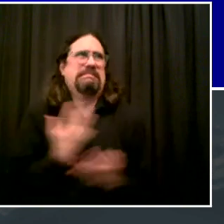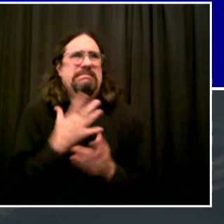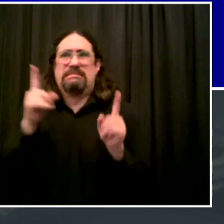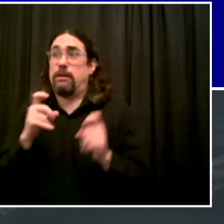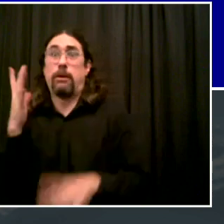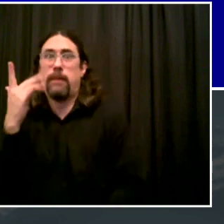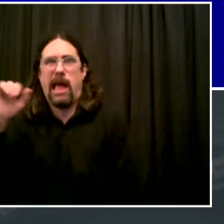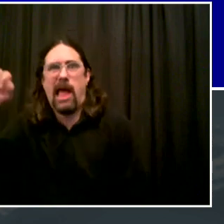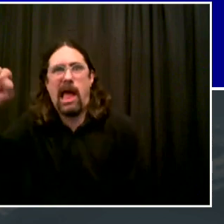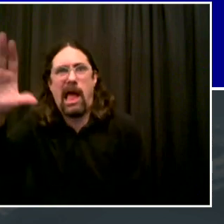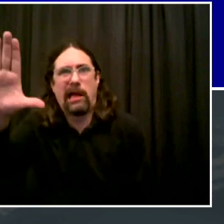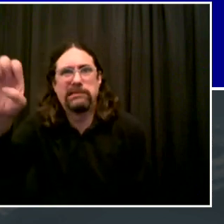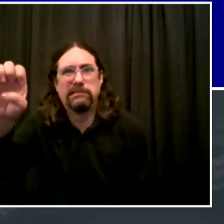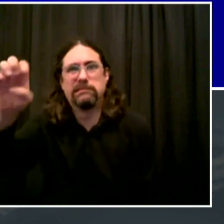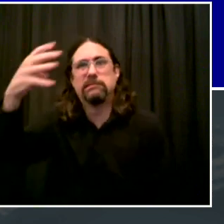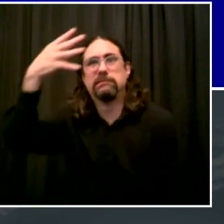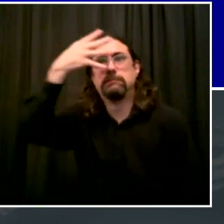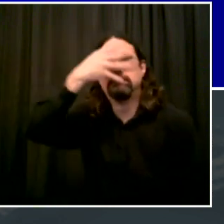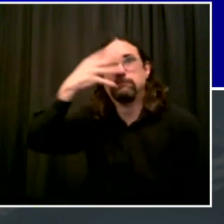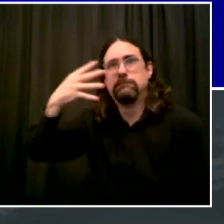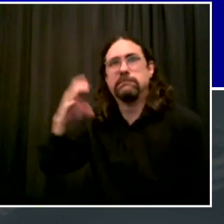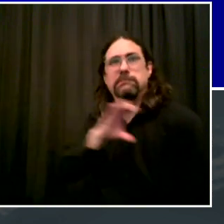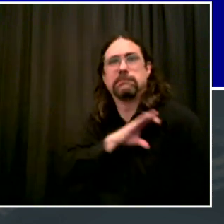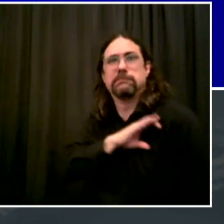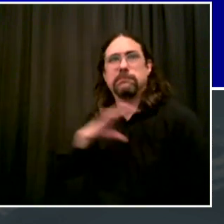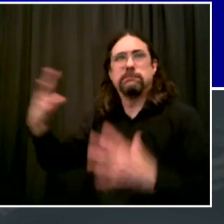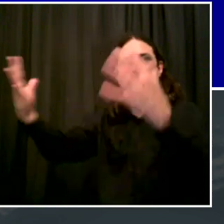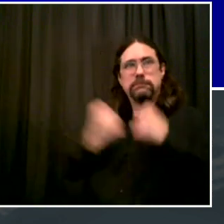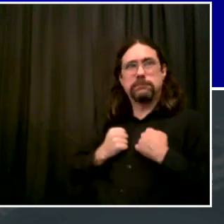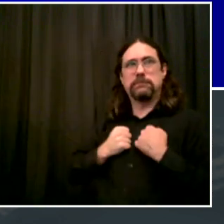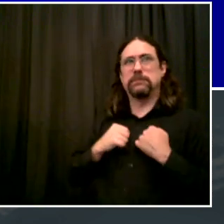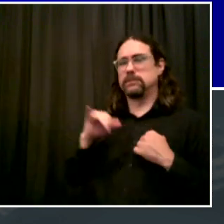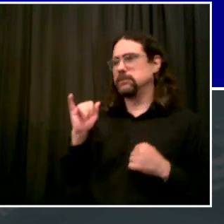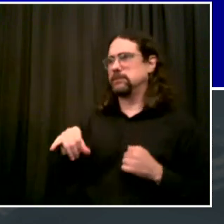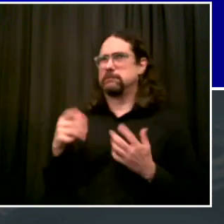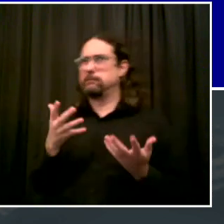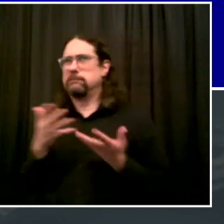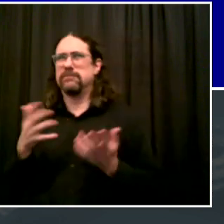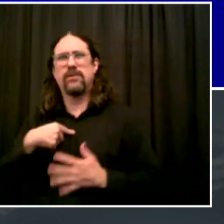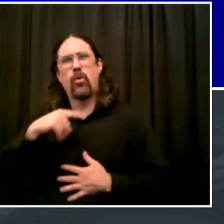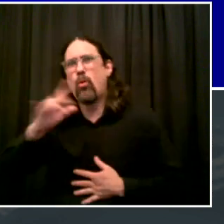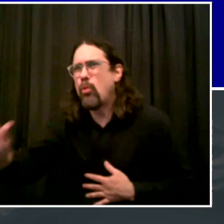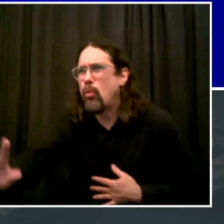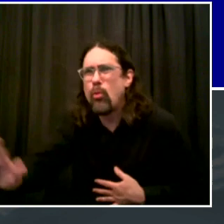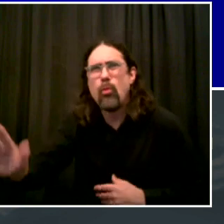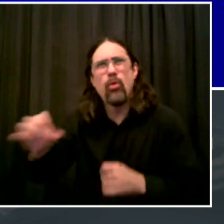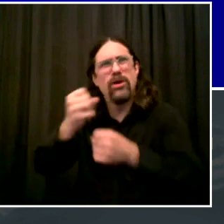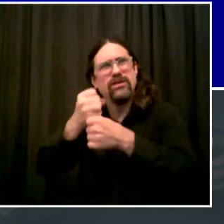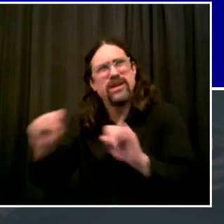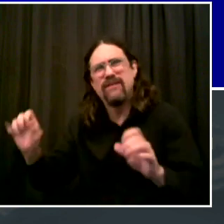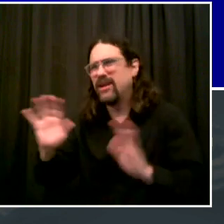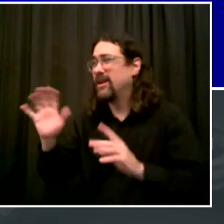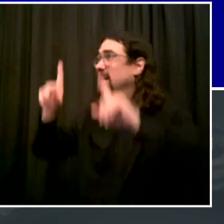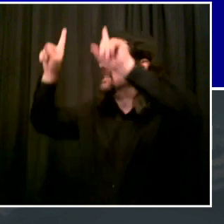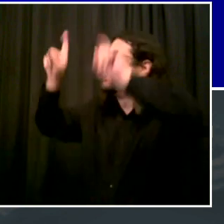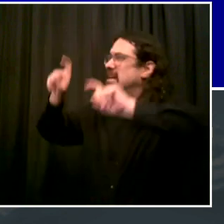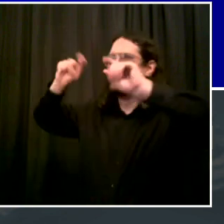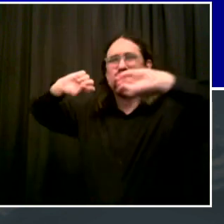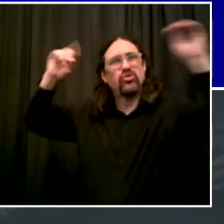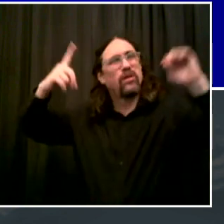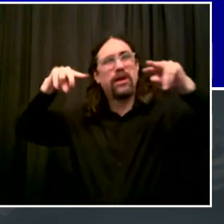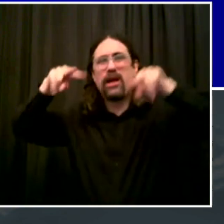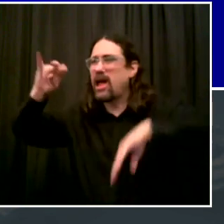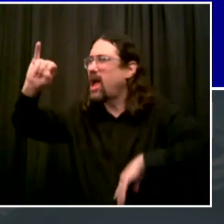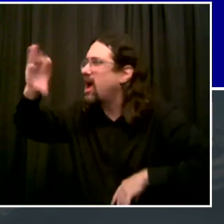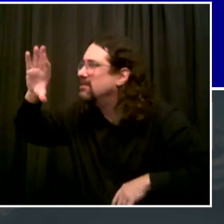status, but everything to do with the health and safety of yourself and your loved ones. The goal is to lower transmission with increased testing and